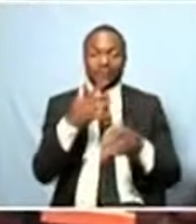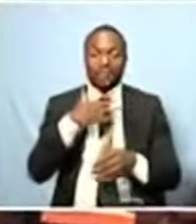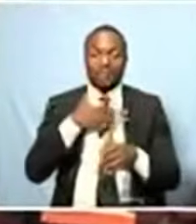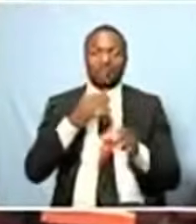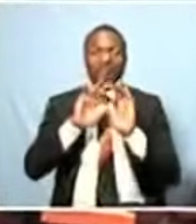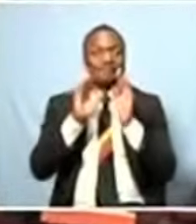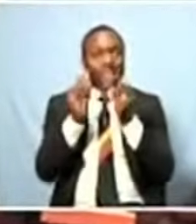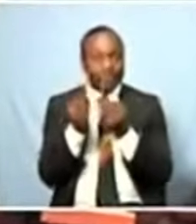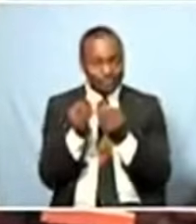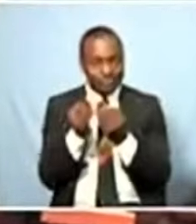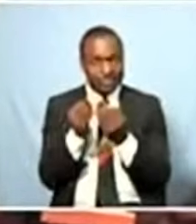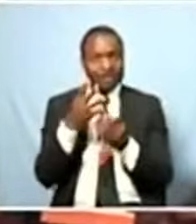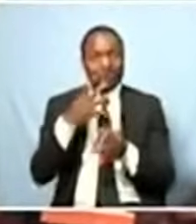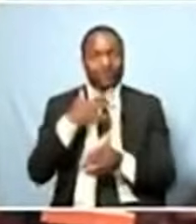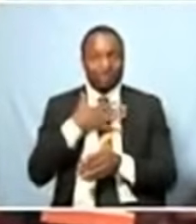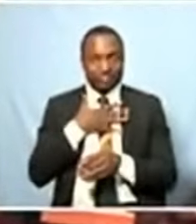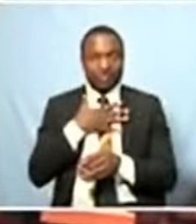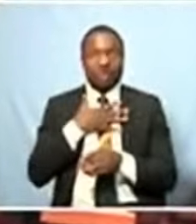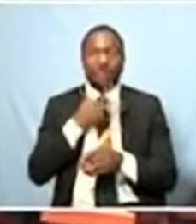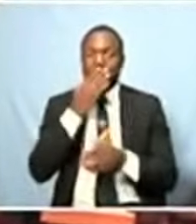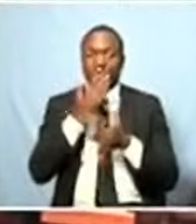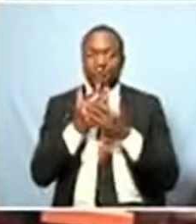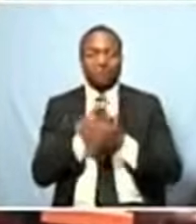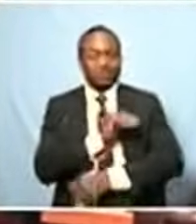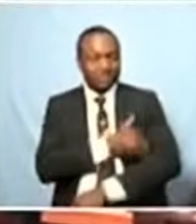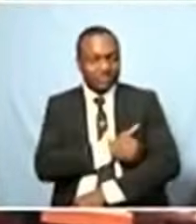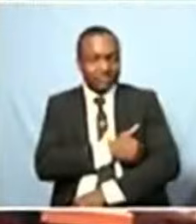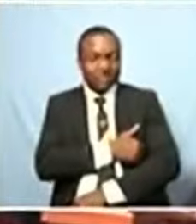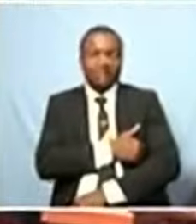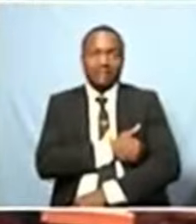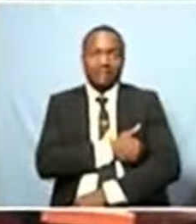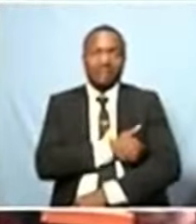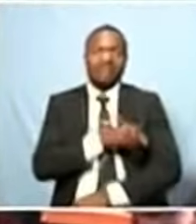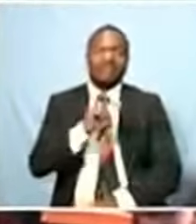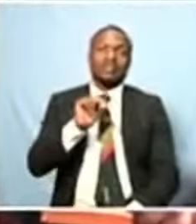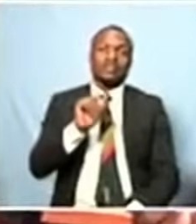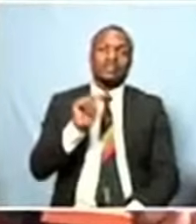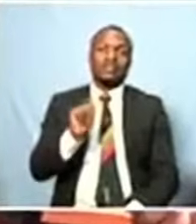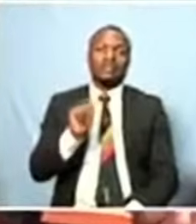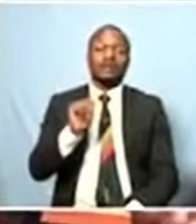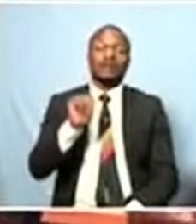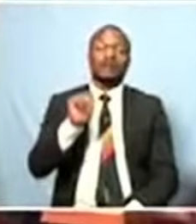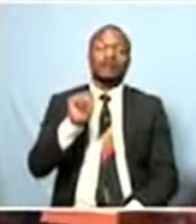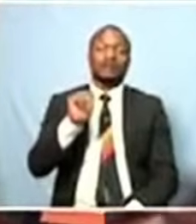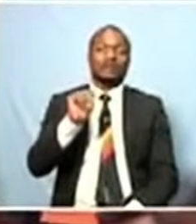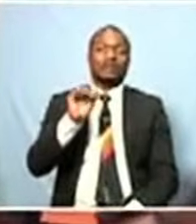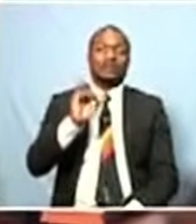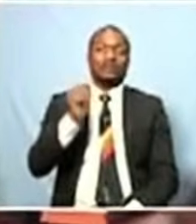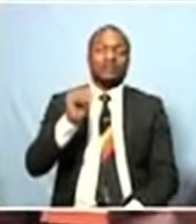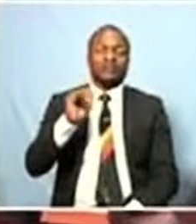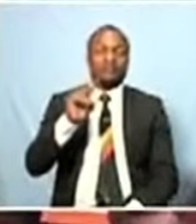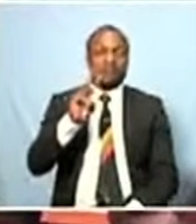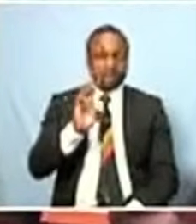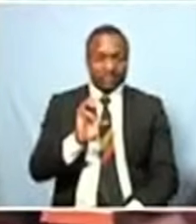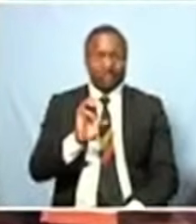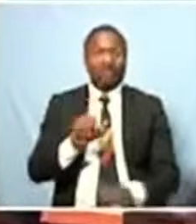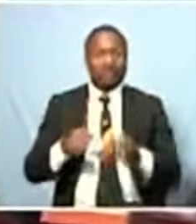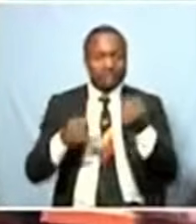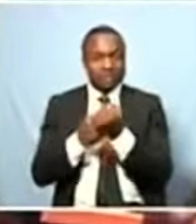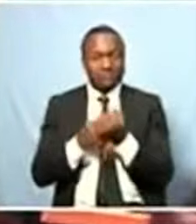family, especially my beloved wife, Angela Mufunero, whose steadfast